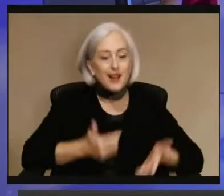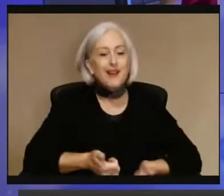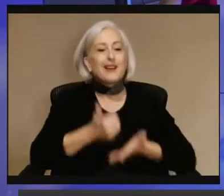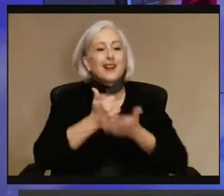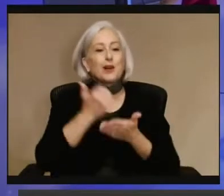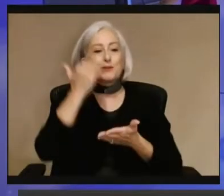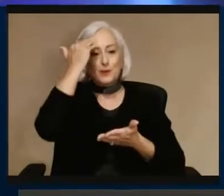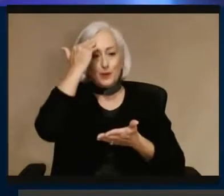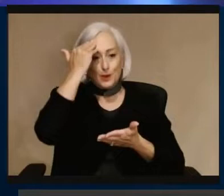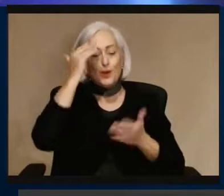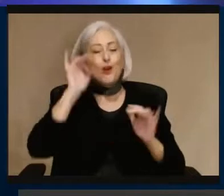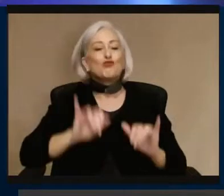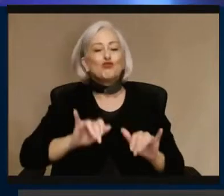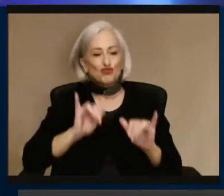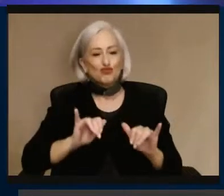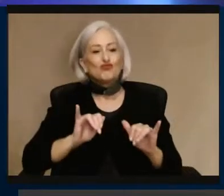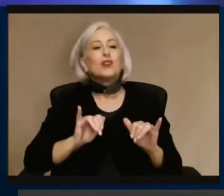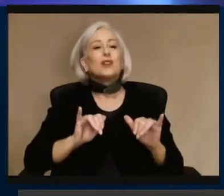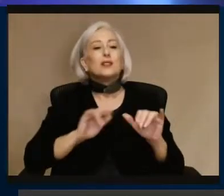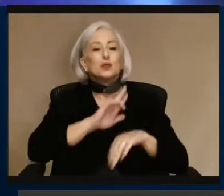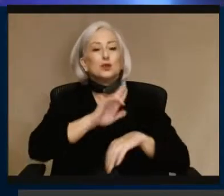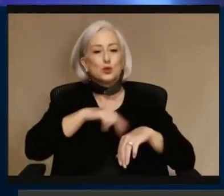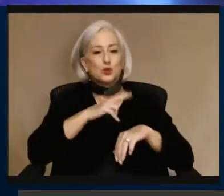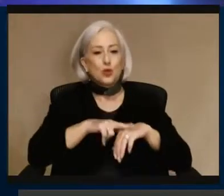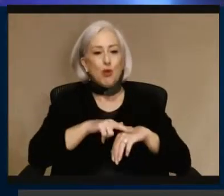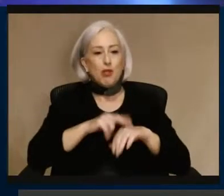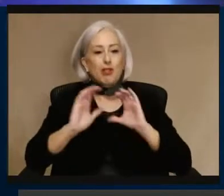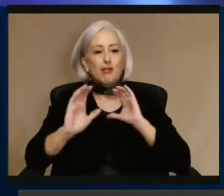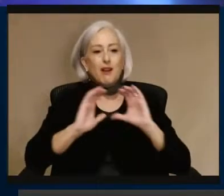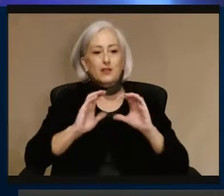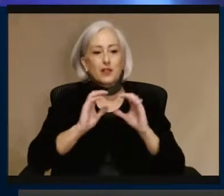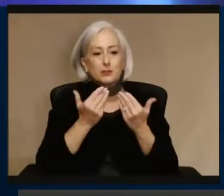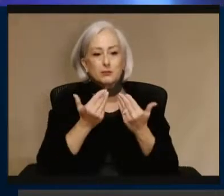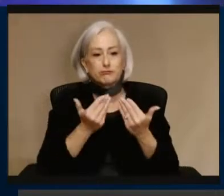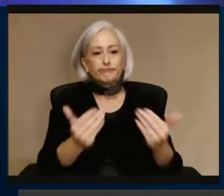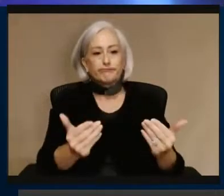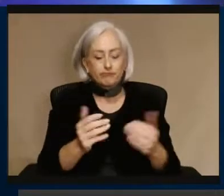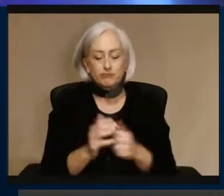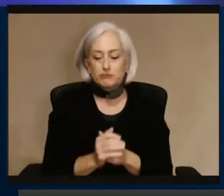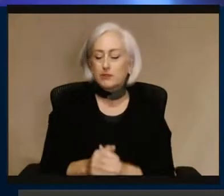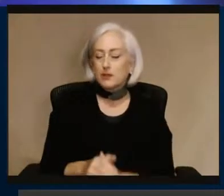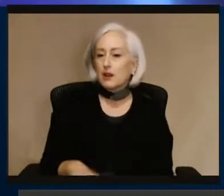did the pandemic force you to shift the way you helped other folks here in the community?